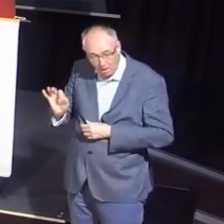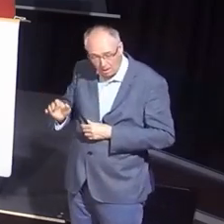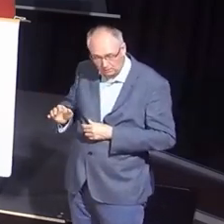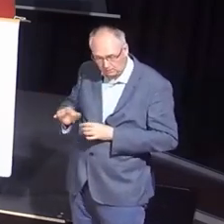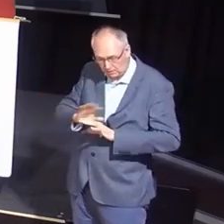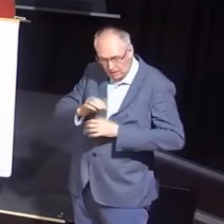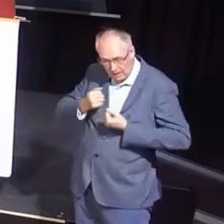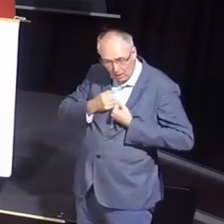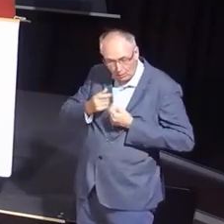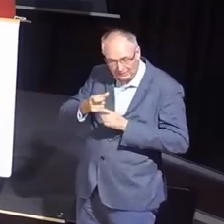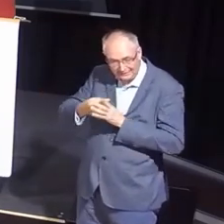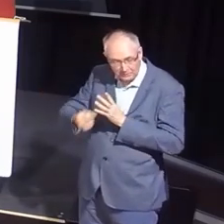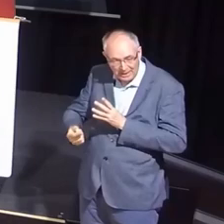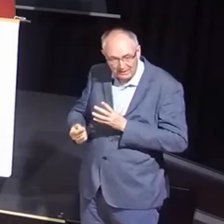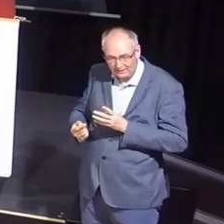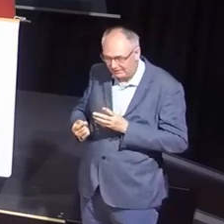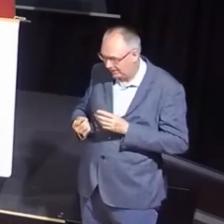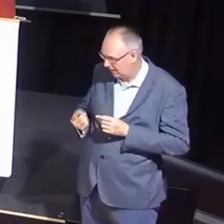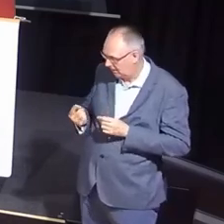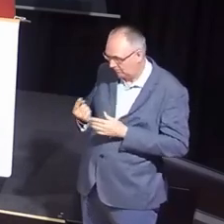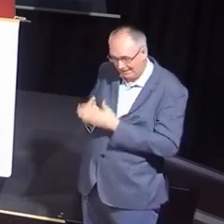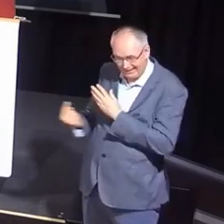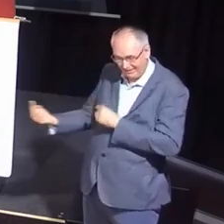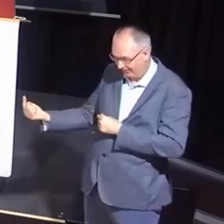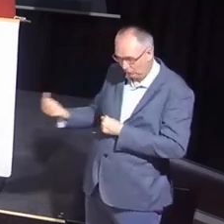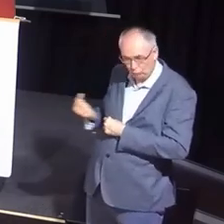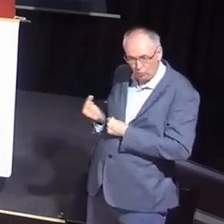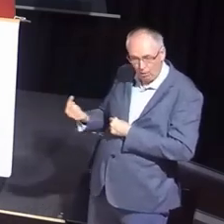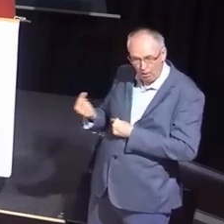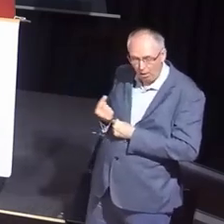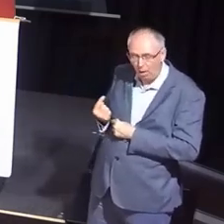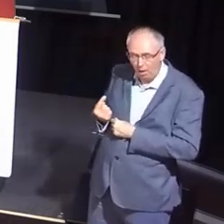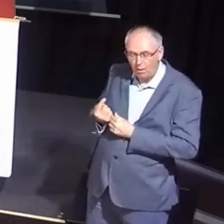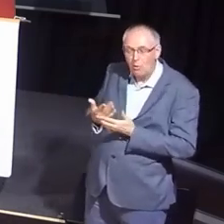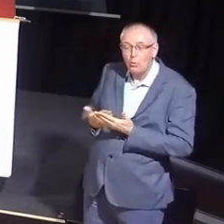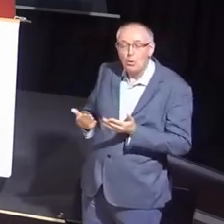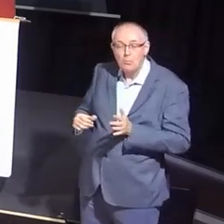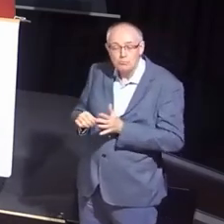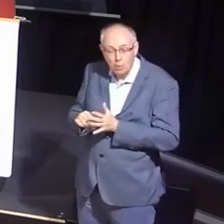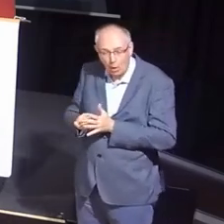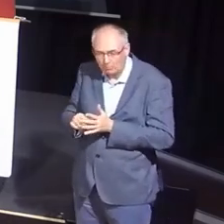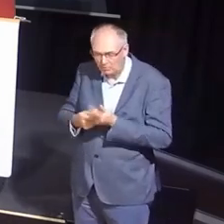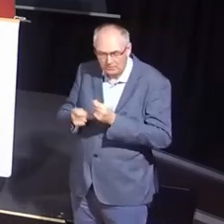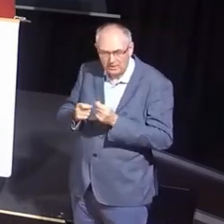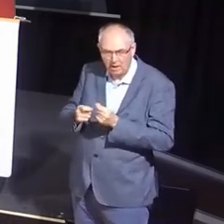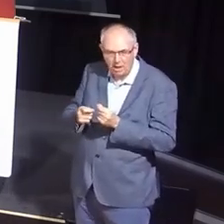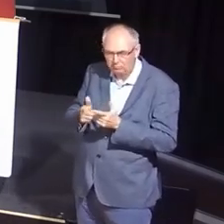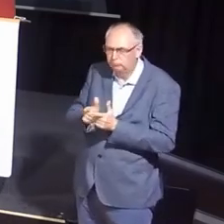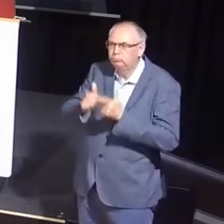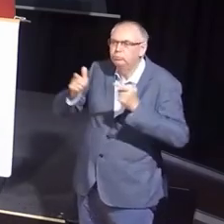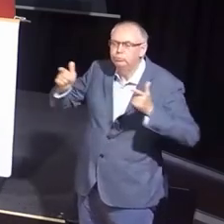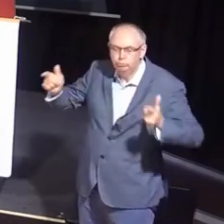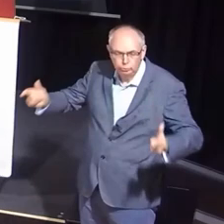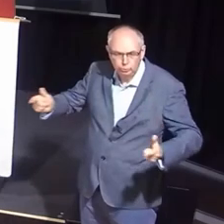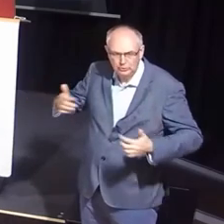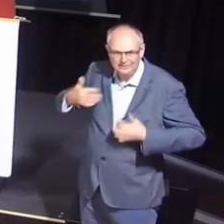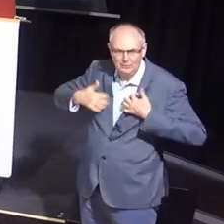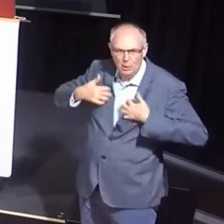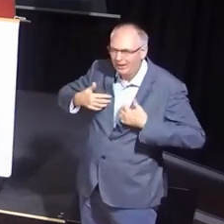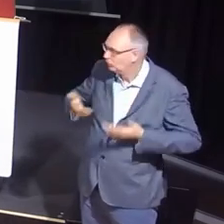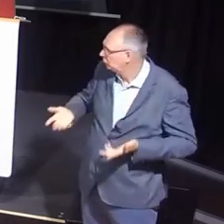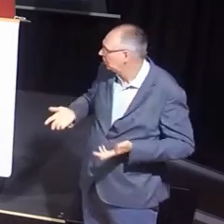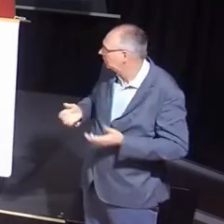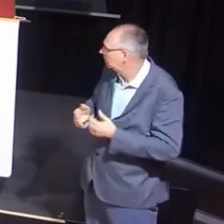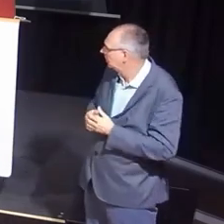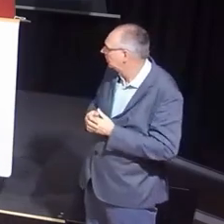of disabilities and, you know, who we are, we as people deal with overstimulation, overprocessed, burnt out, fried. Okay, I just got to say, it's really